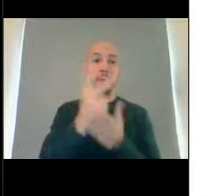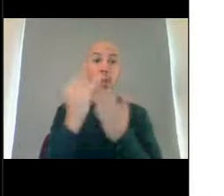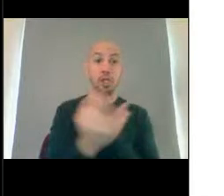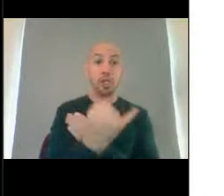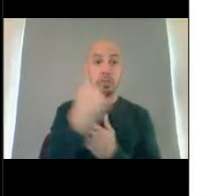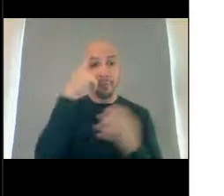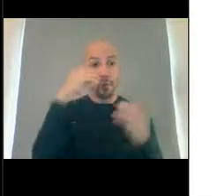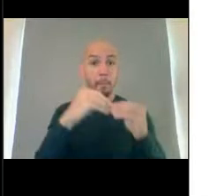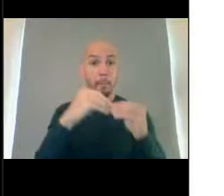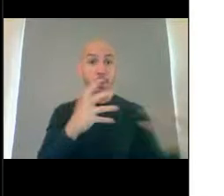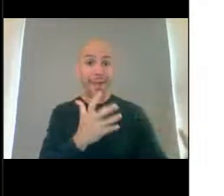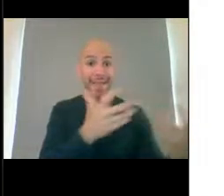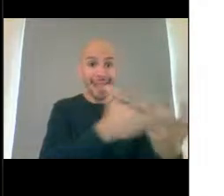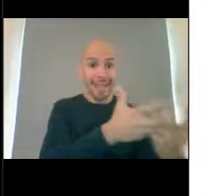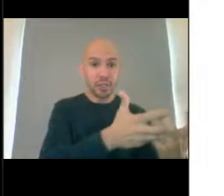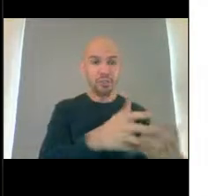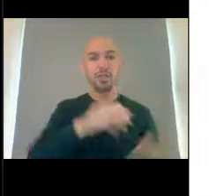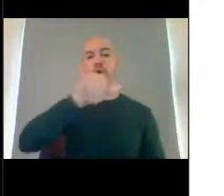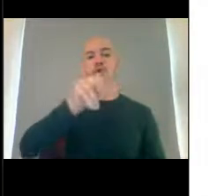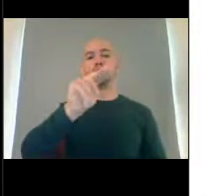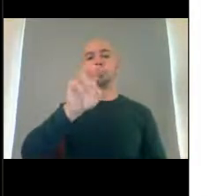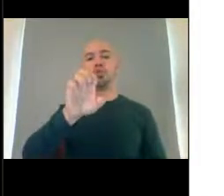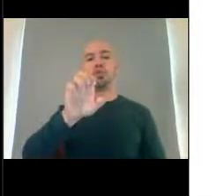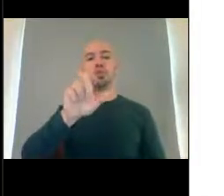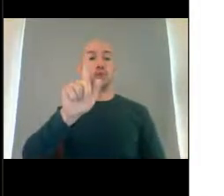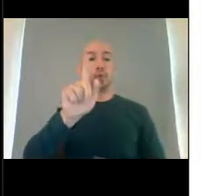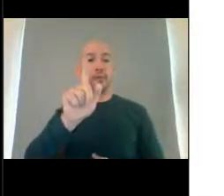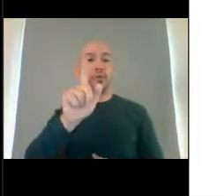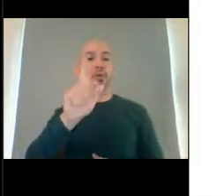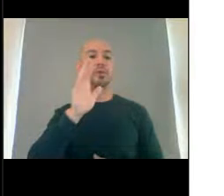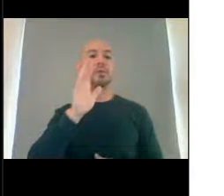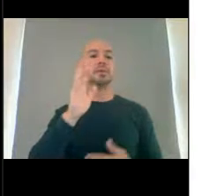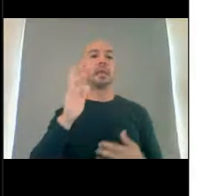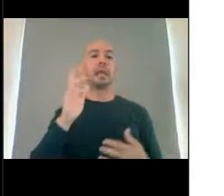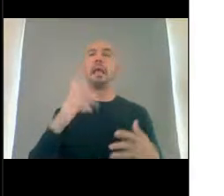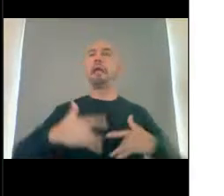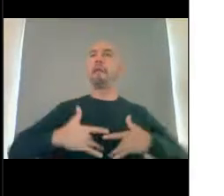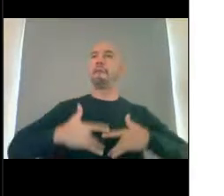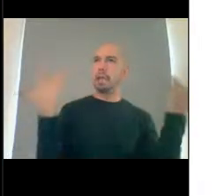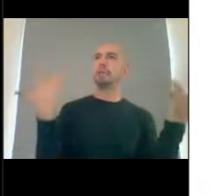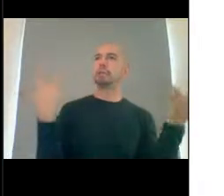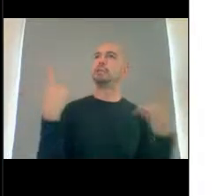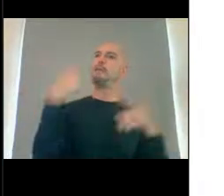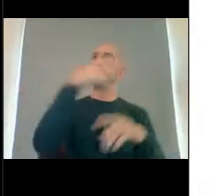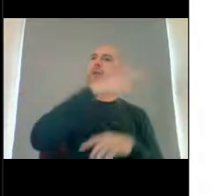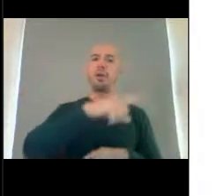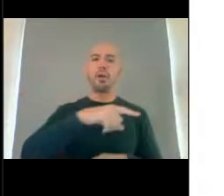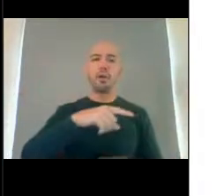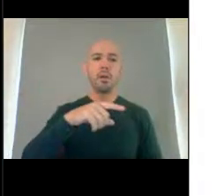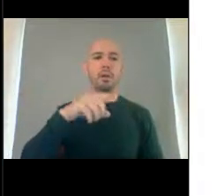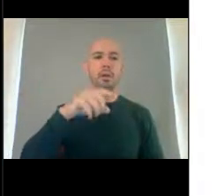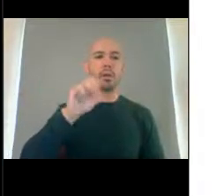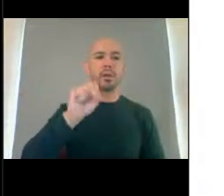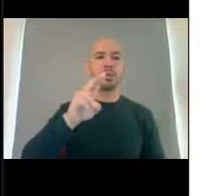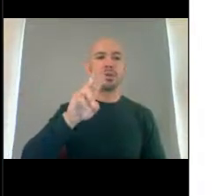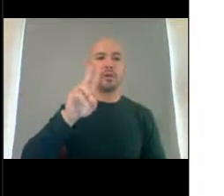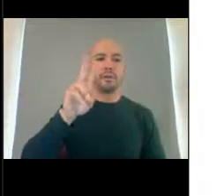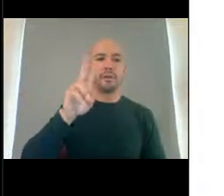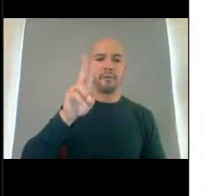on june 21st uh there was an event held at at sofi stadium uh in inglewood